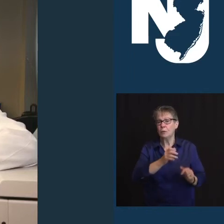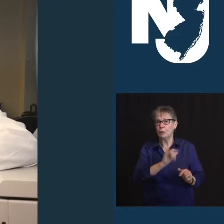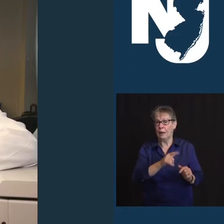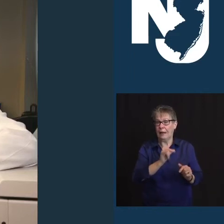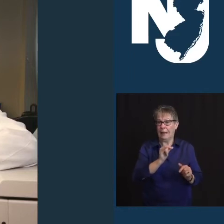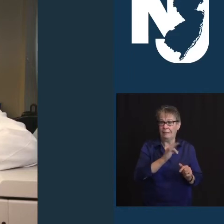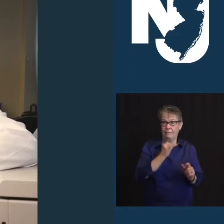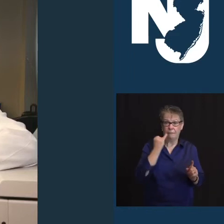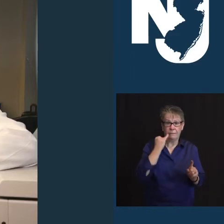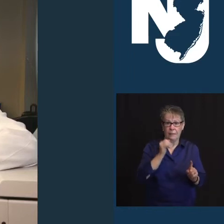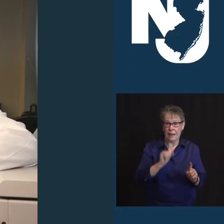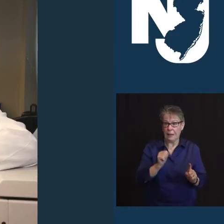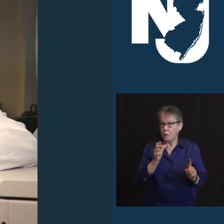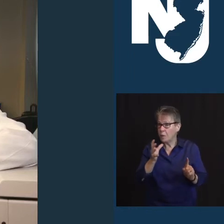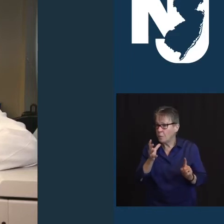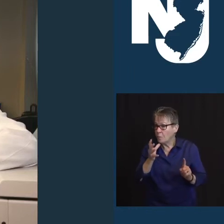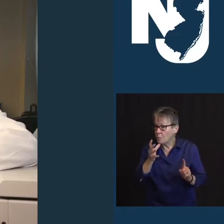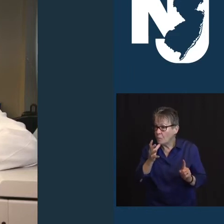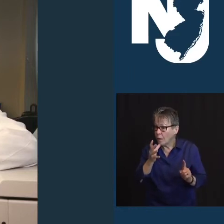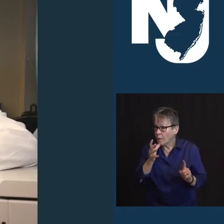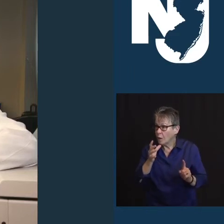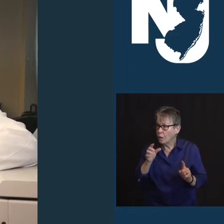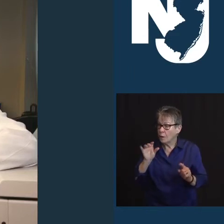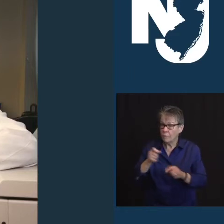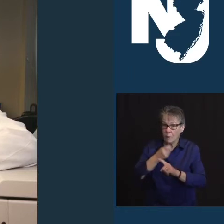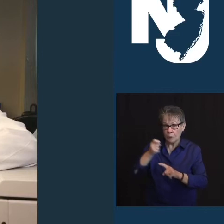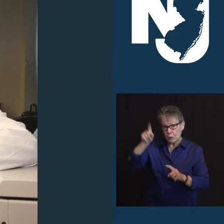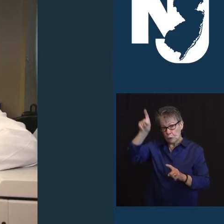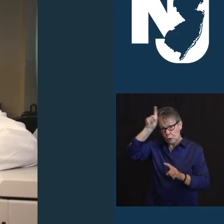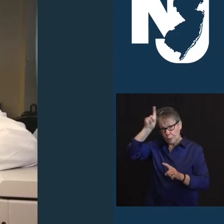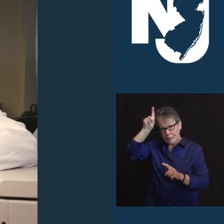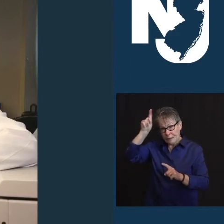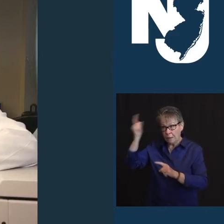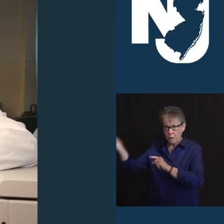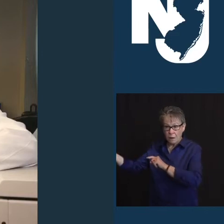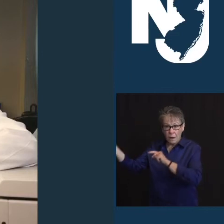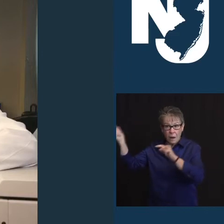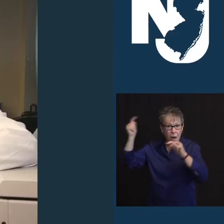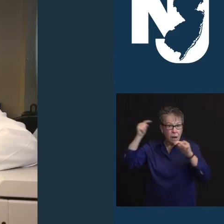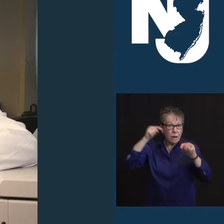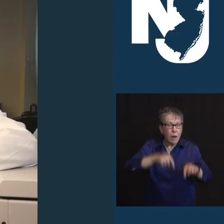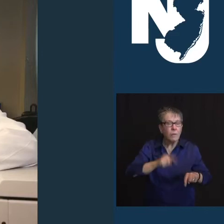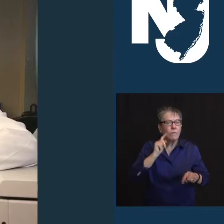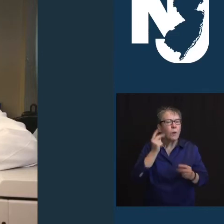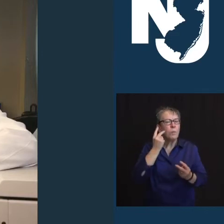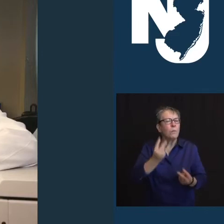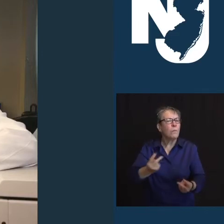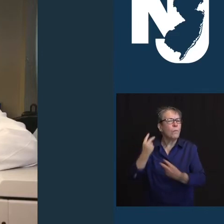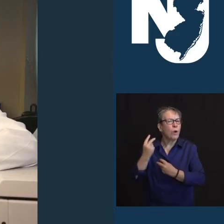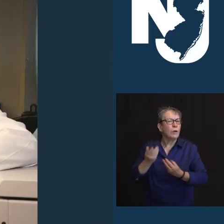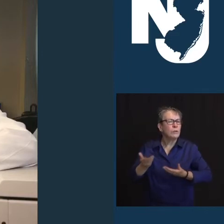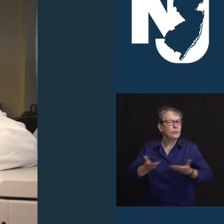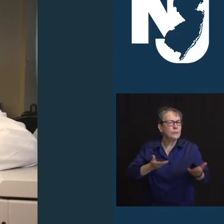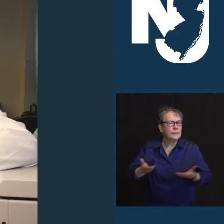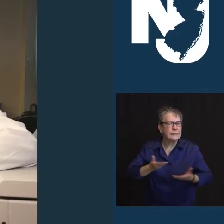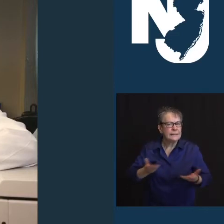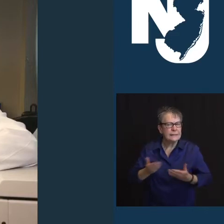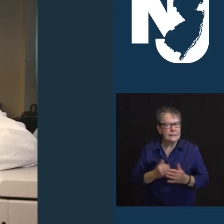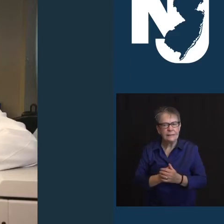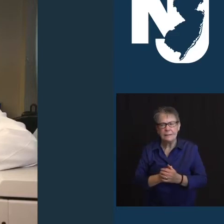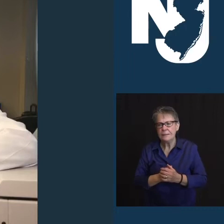in Germany, over for the memorial service. And of course, Andy leaves behind a tremendous legacy at